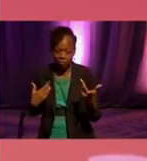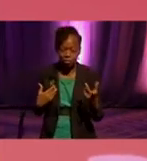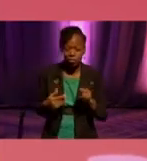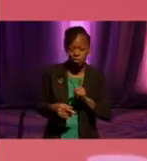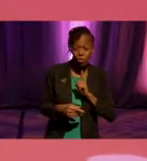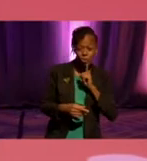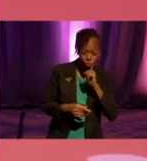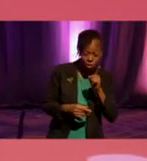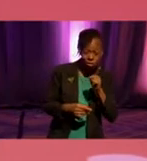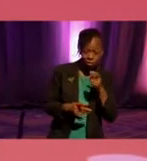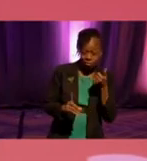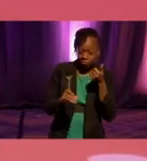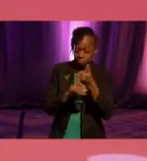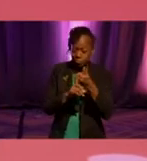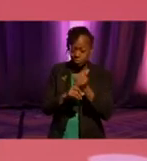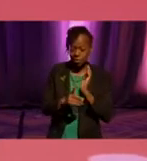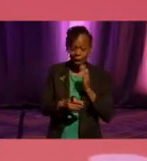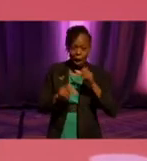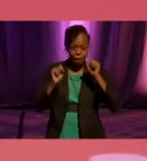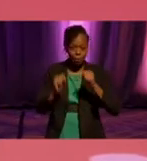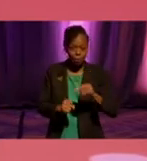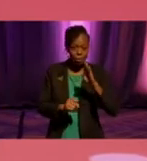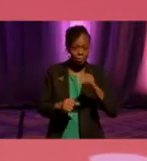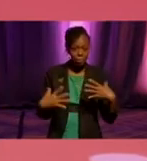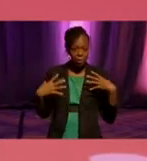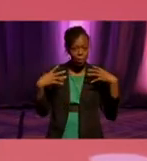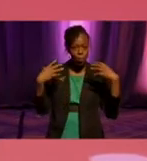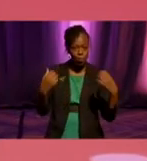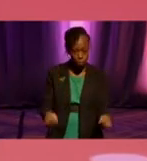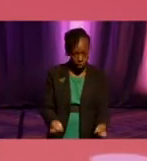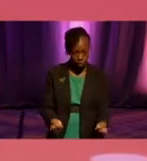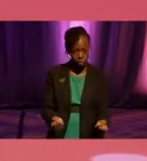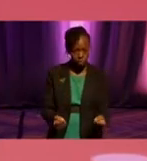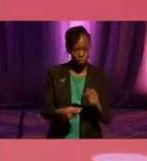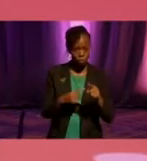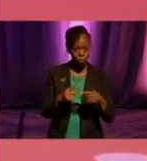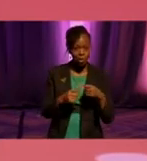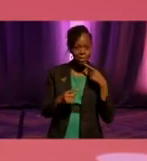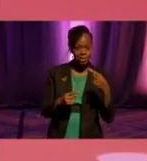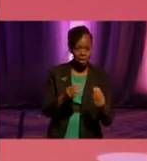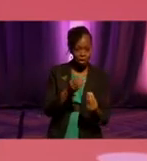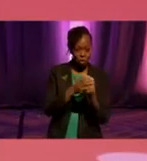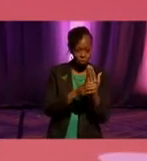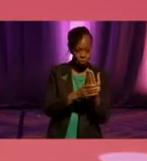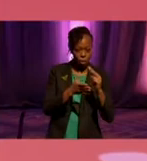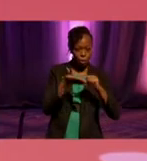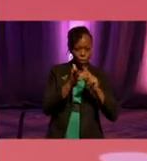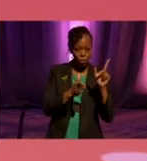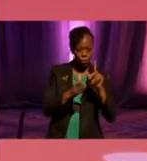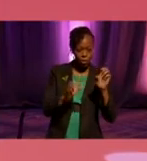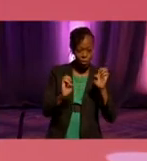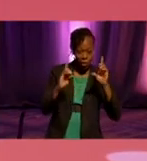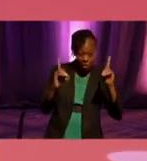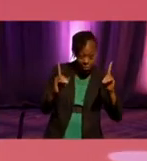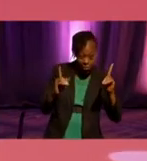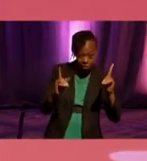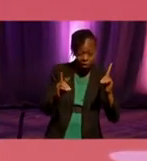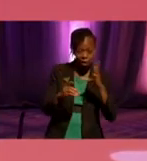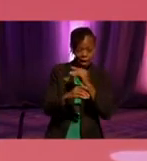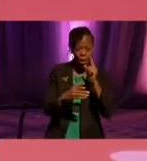be. Where you grow, and when I say grow, it's where you're educated and whether you have access to it or